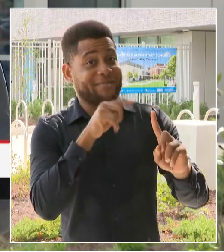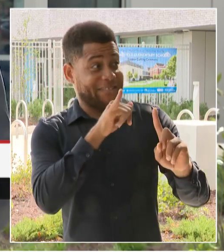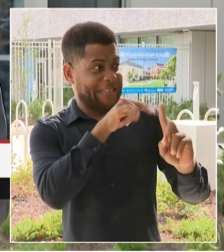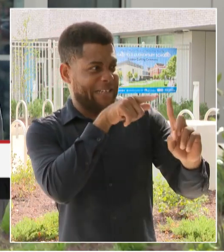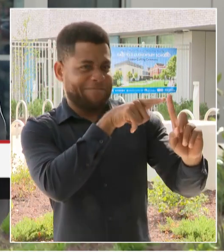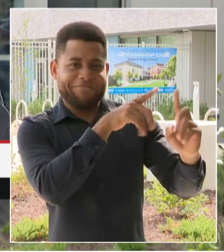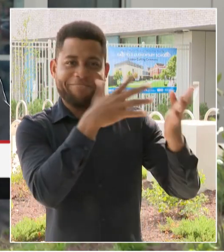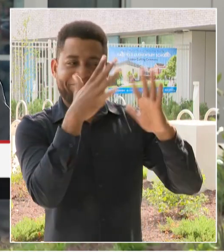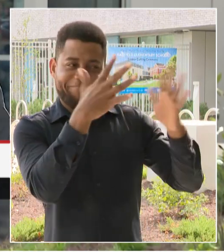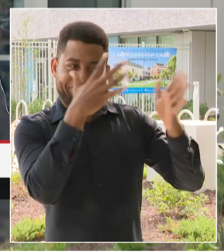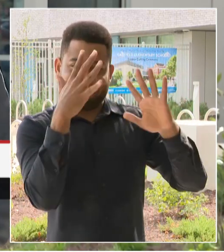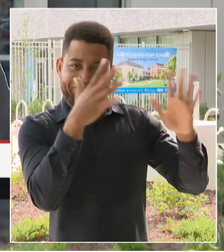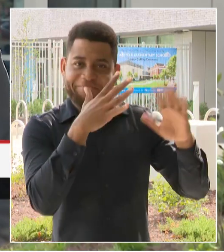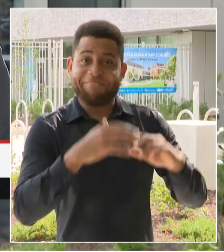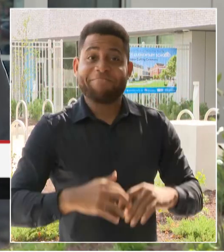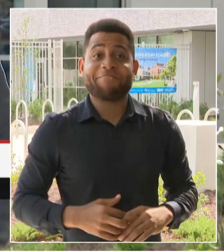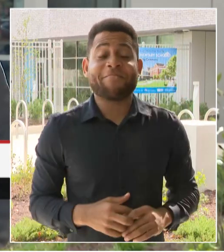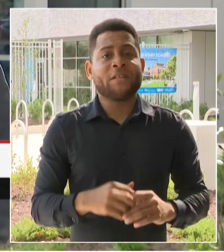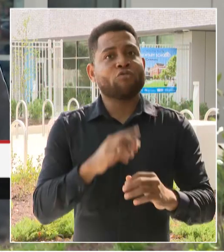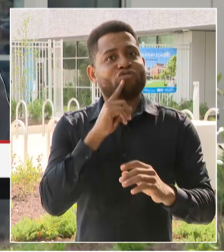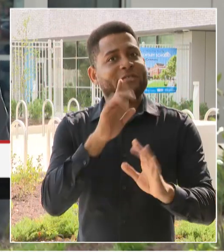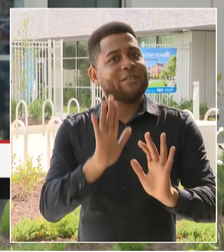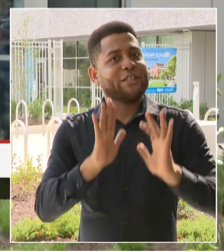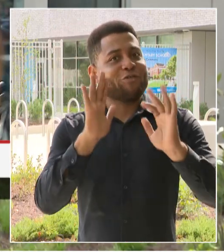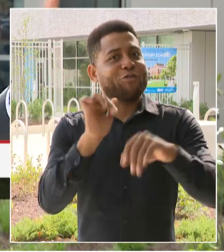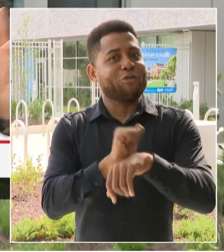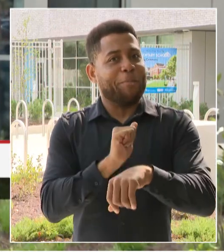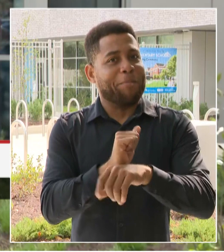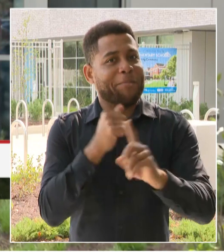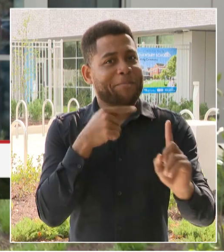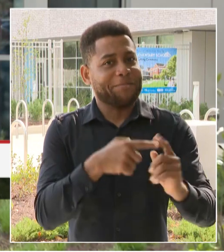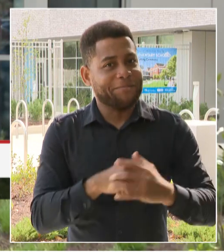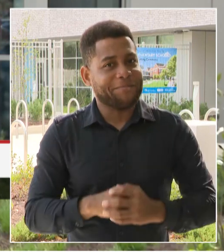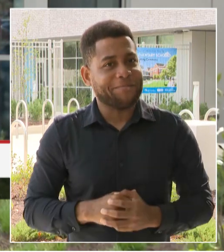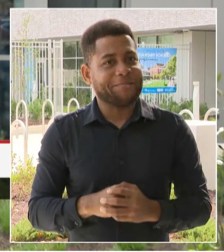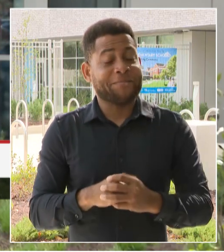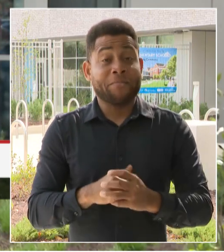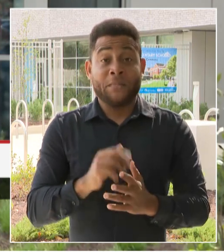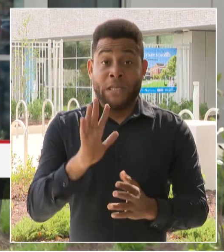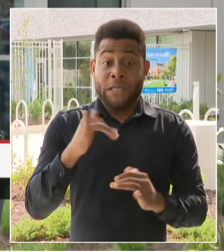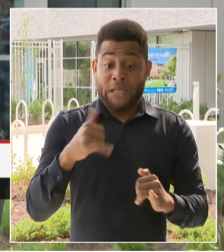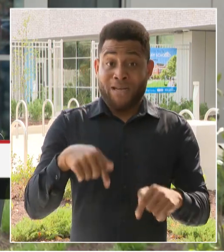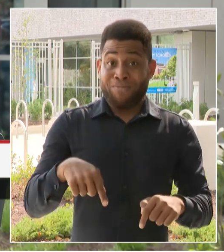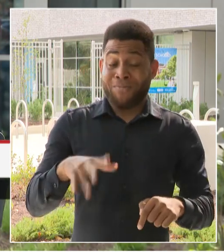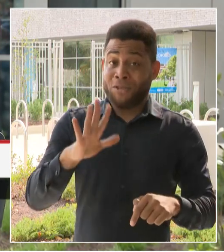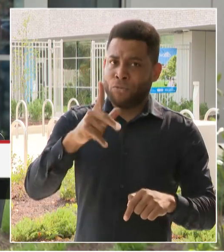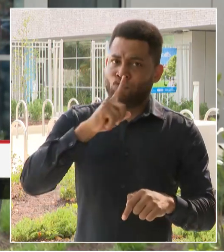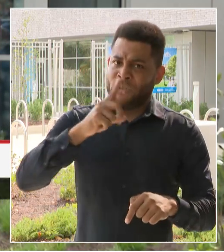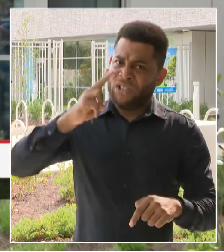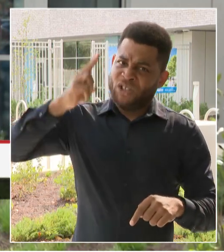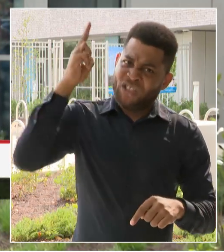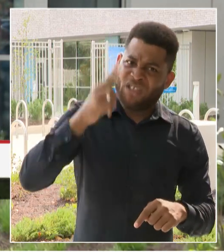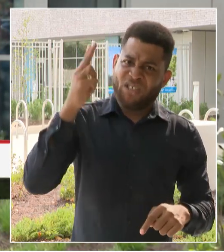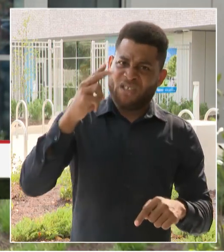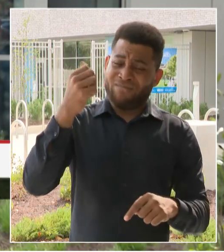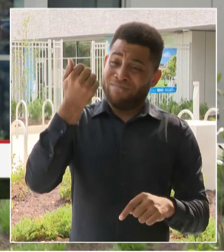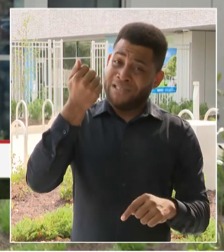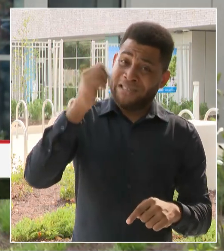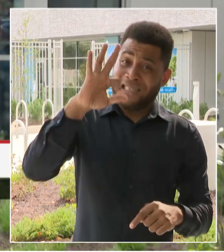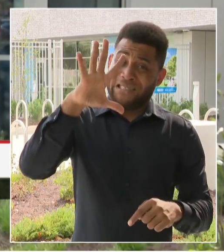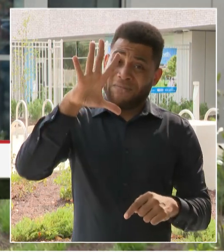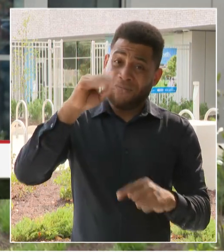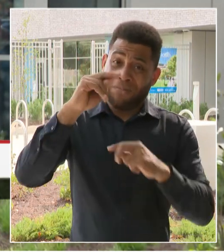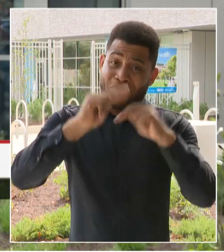Great job. As it has been mentioned, we adapted this historic 1950s portion of the original building to accommodate a